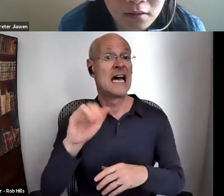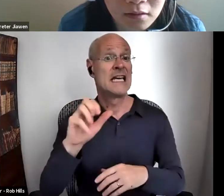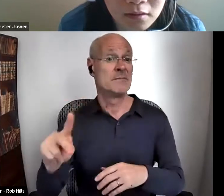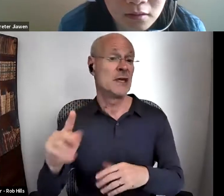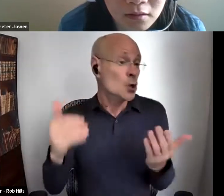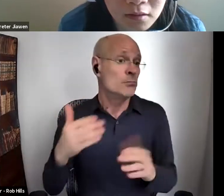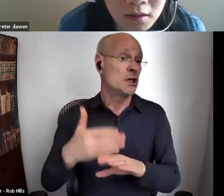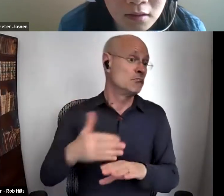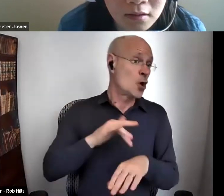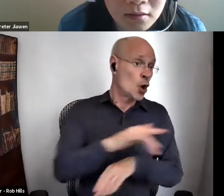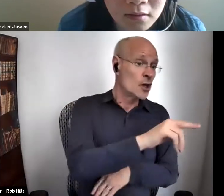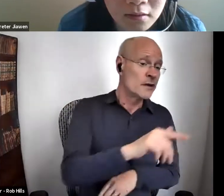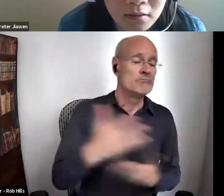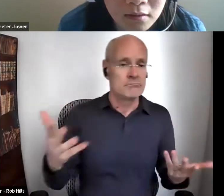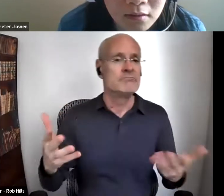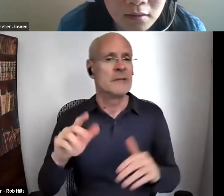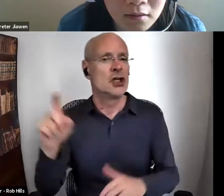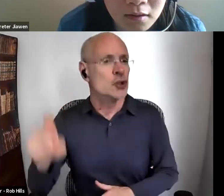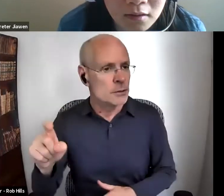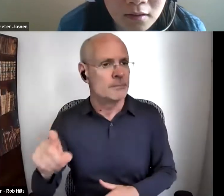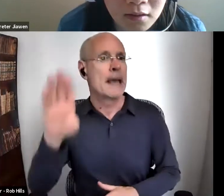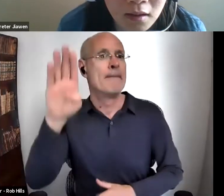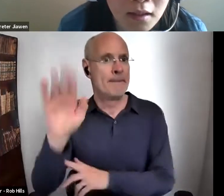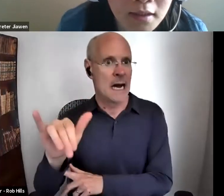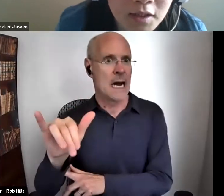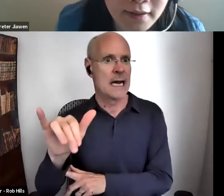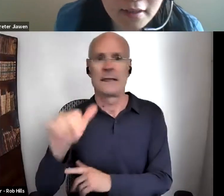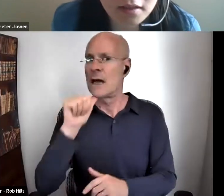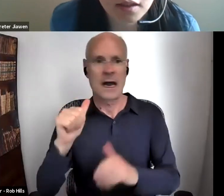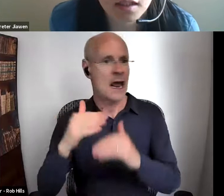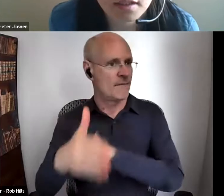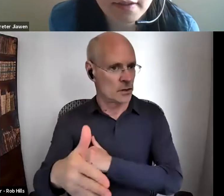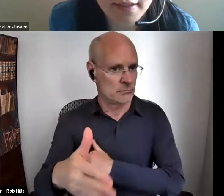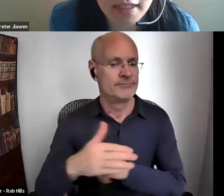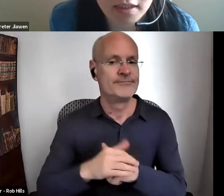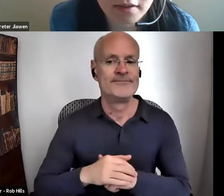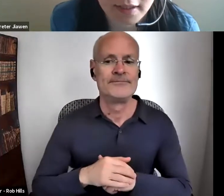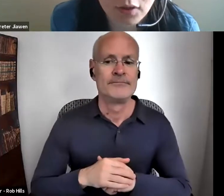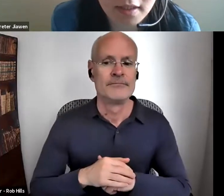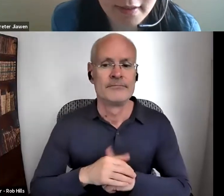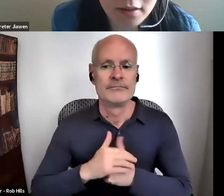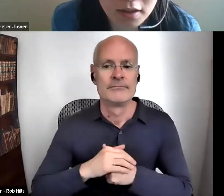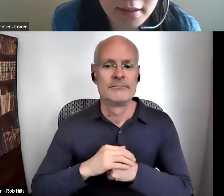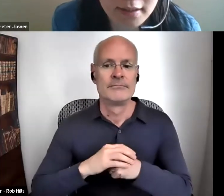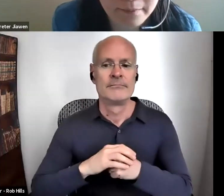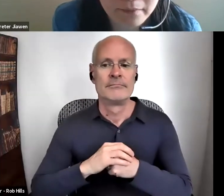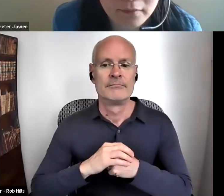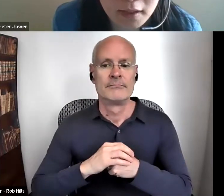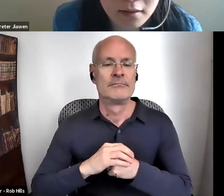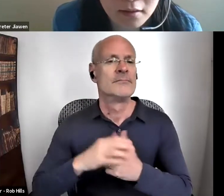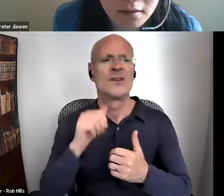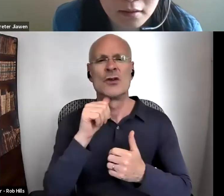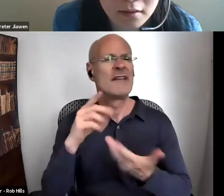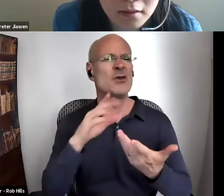but that is the date it should be happening by. So it's not something you would have to necessarily ask for or you would have